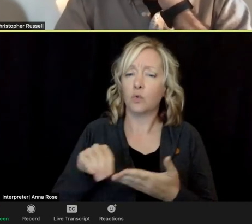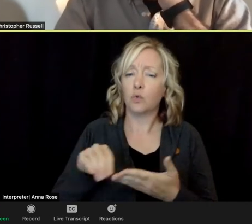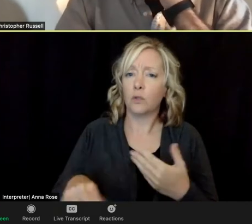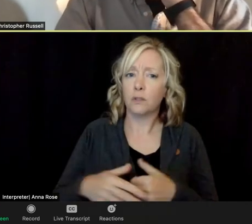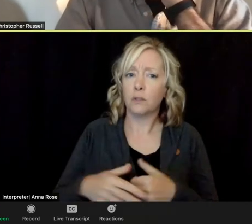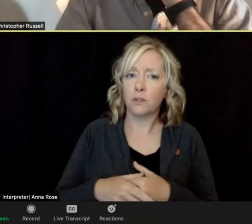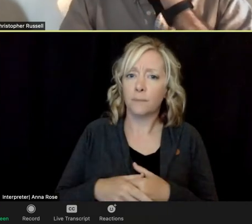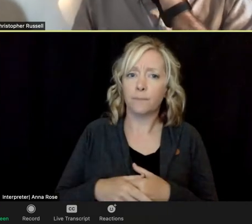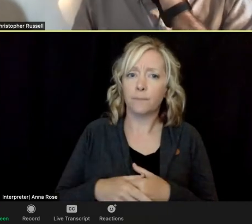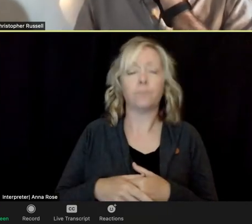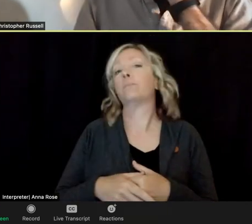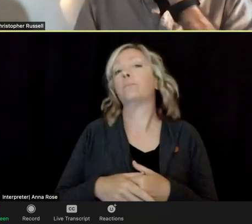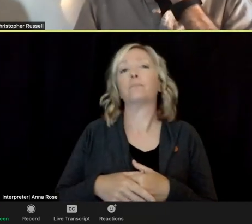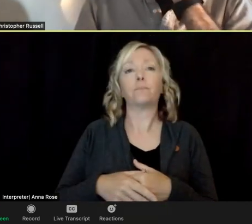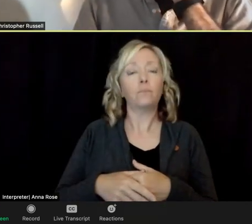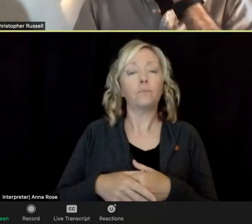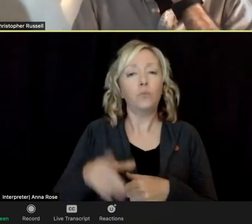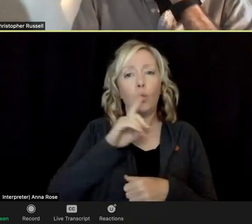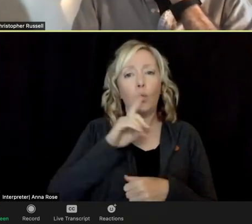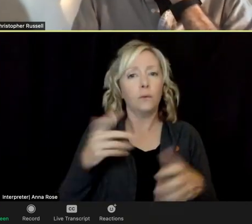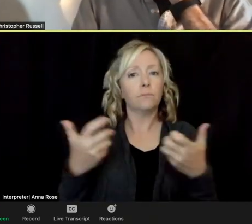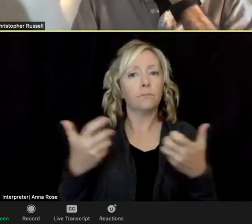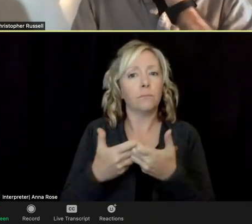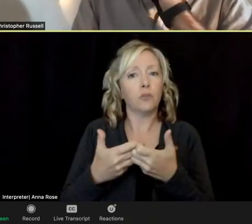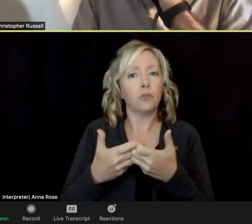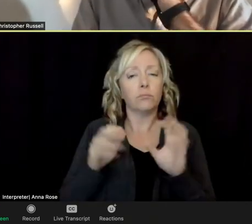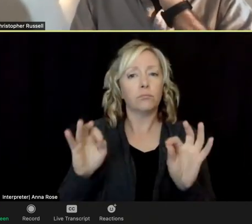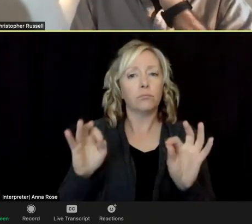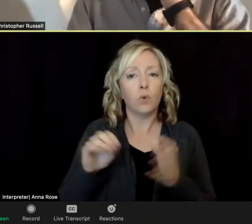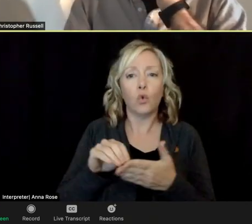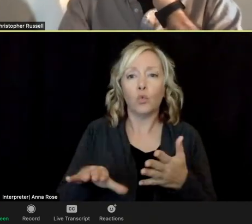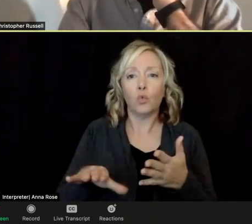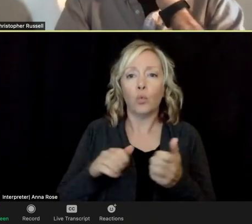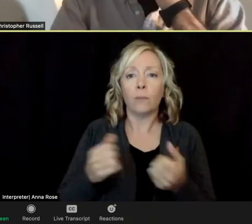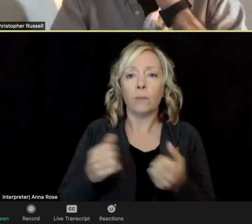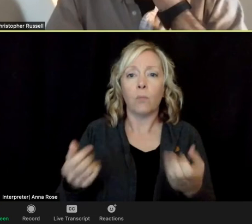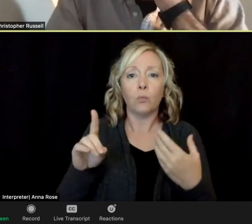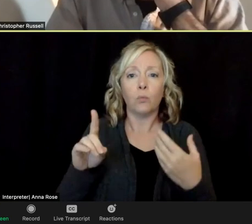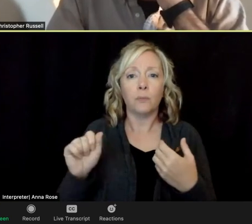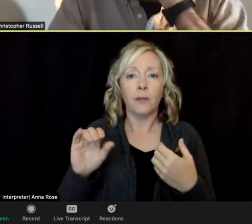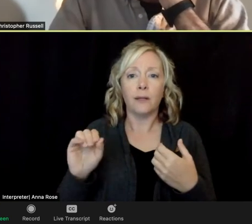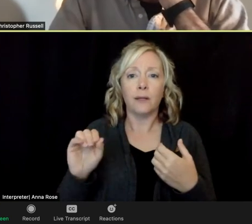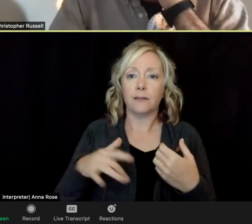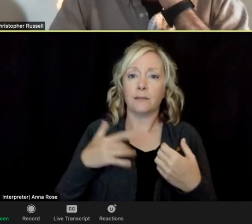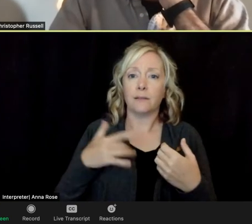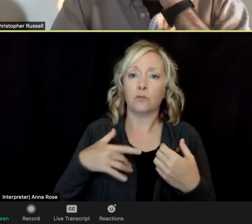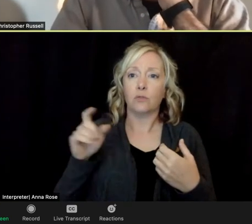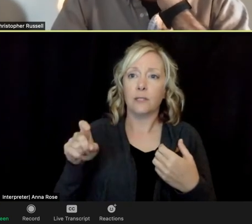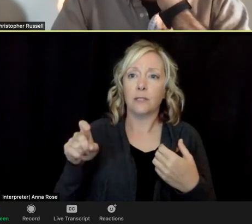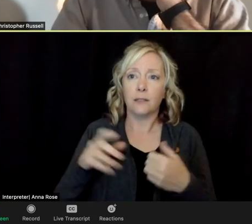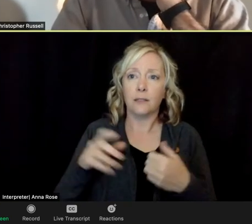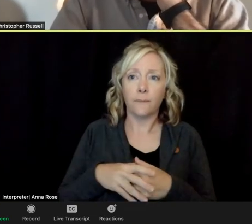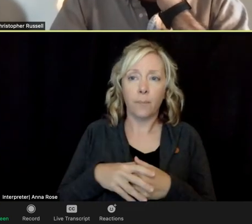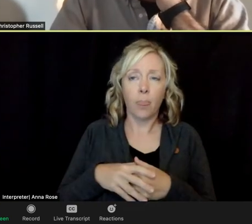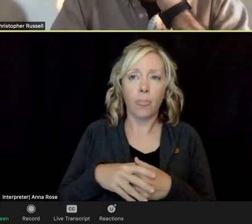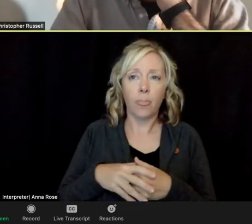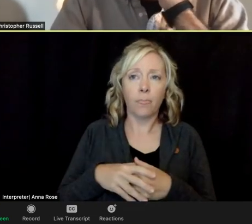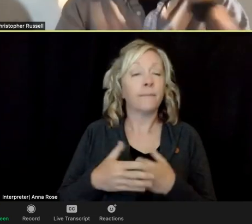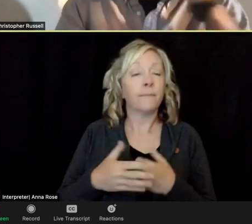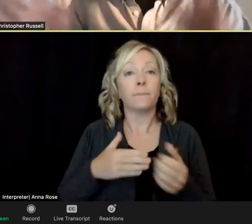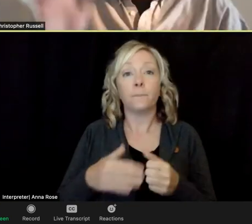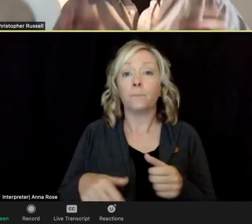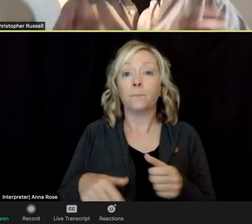But definitely to kids with multiple disabilities and sensory needs. So whichever one you pick, they're